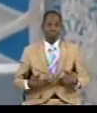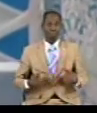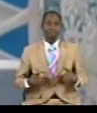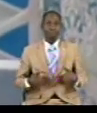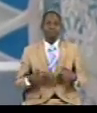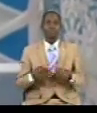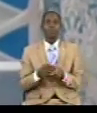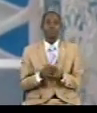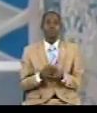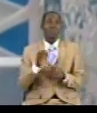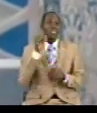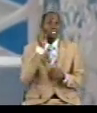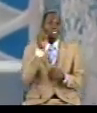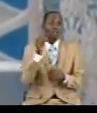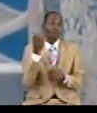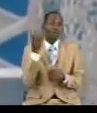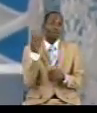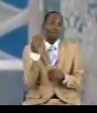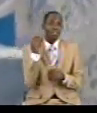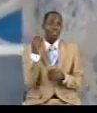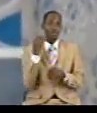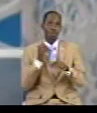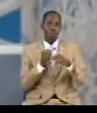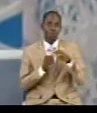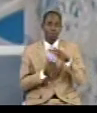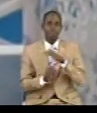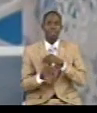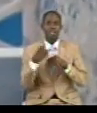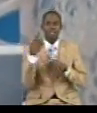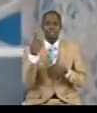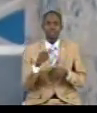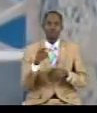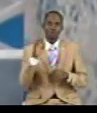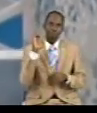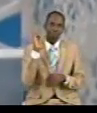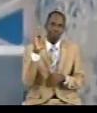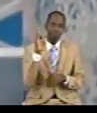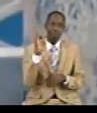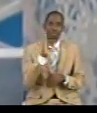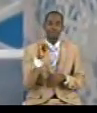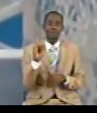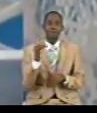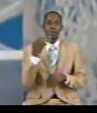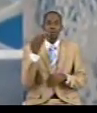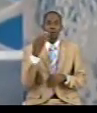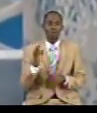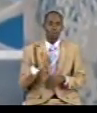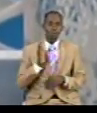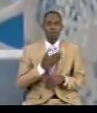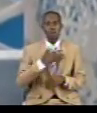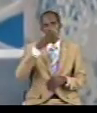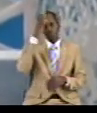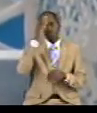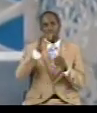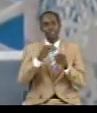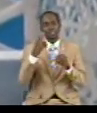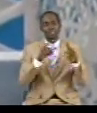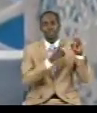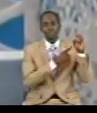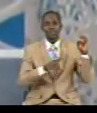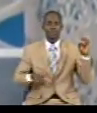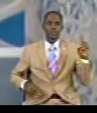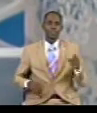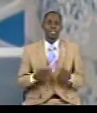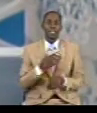She was under the ministration of her father in the Lord,